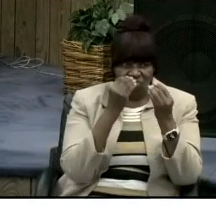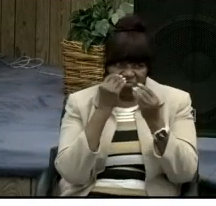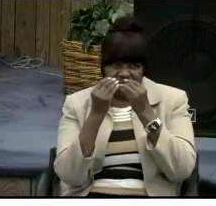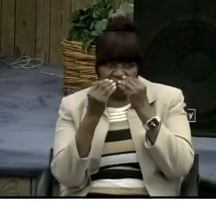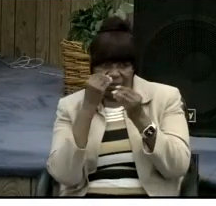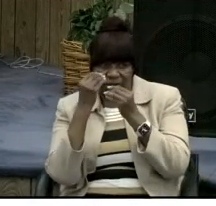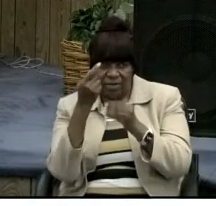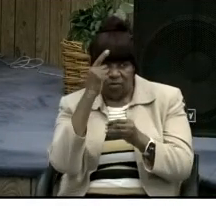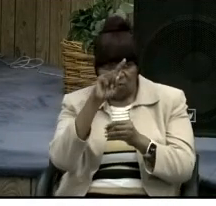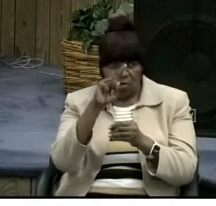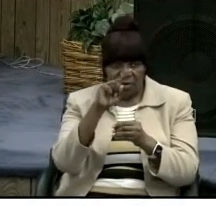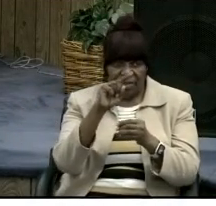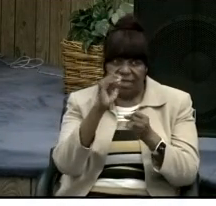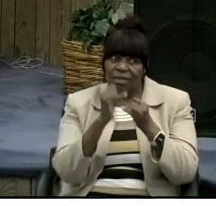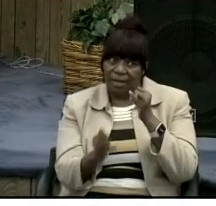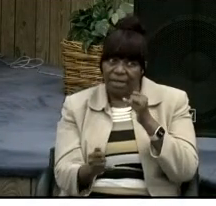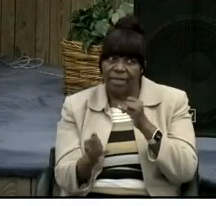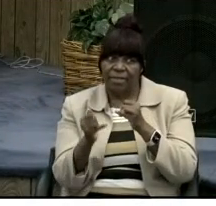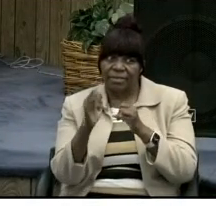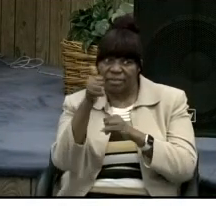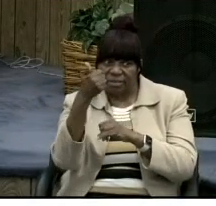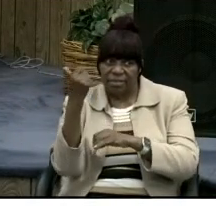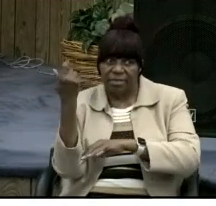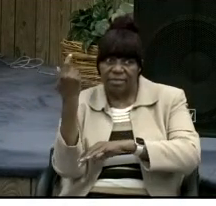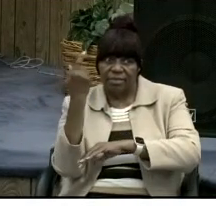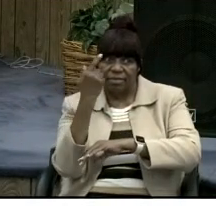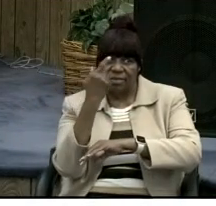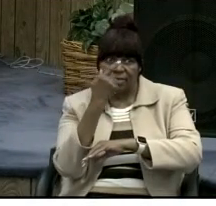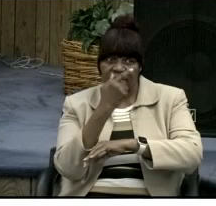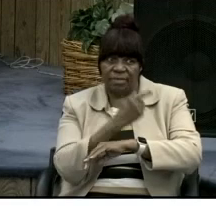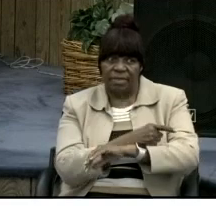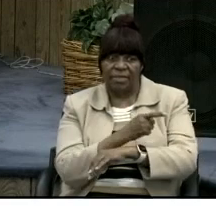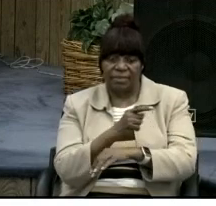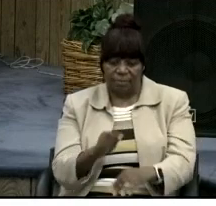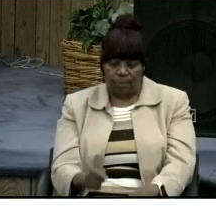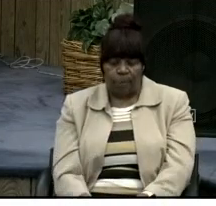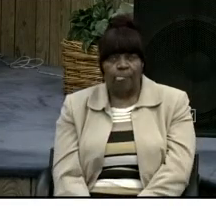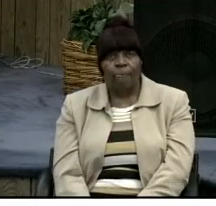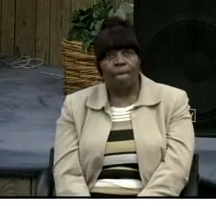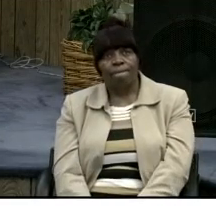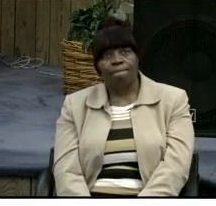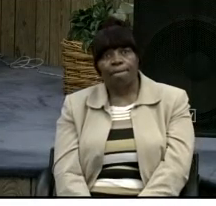the 10 days leading up to the tent effort.